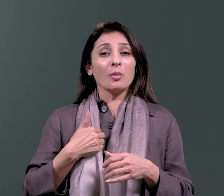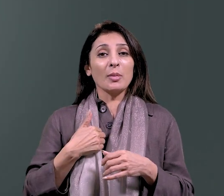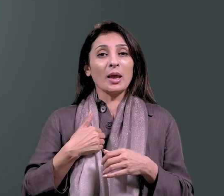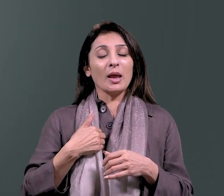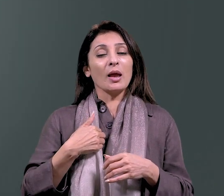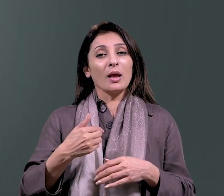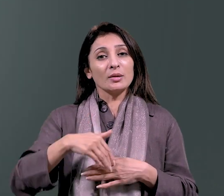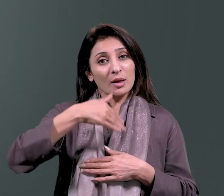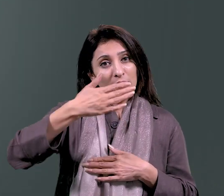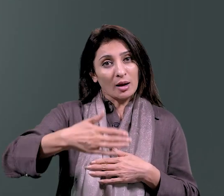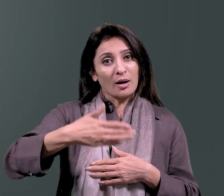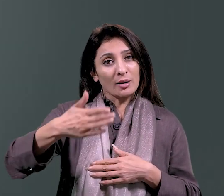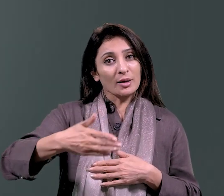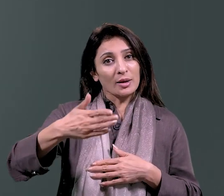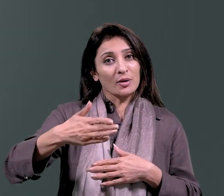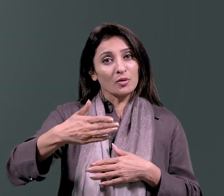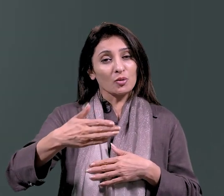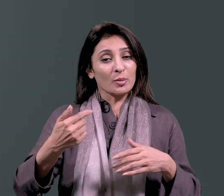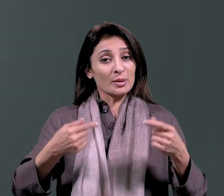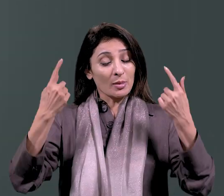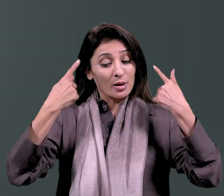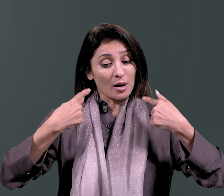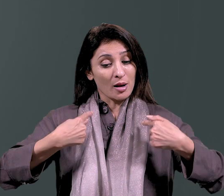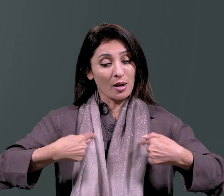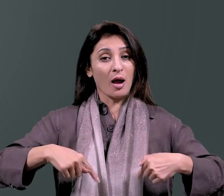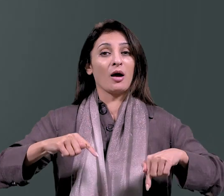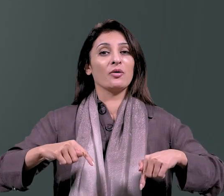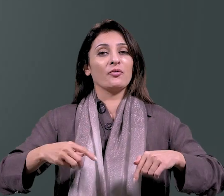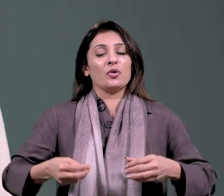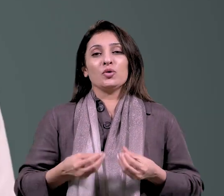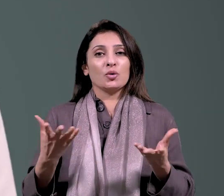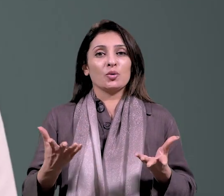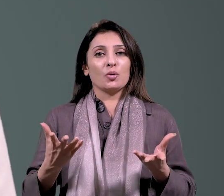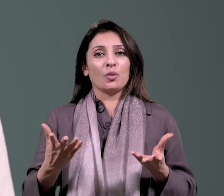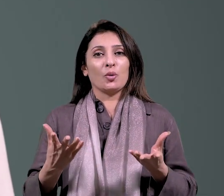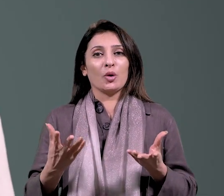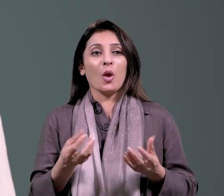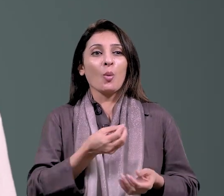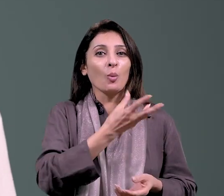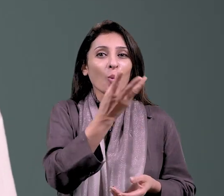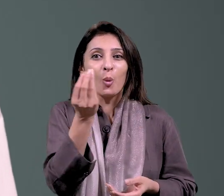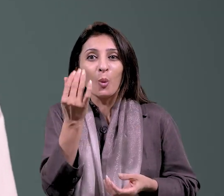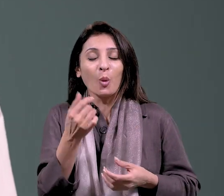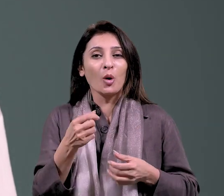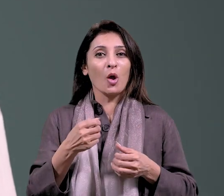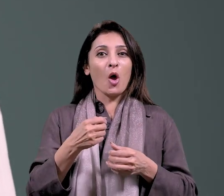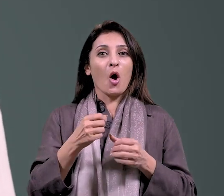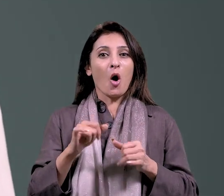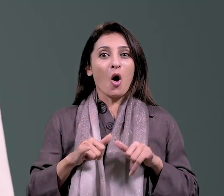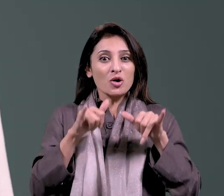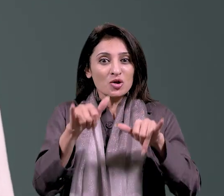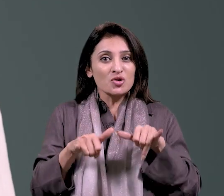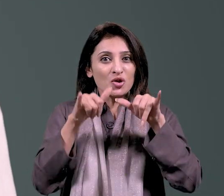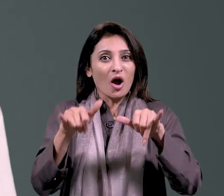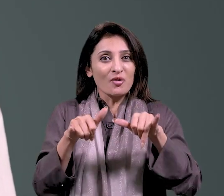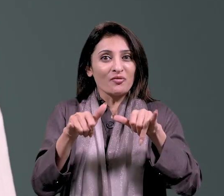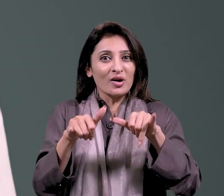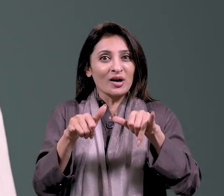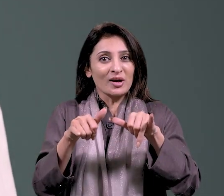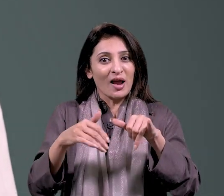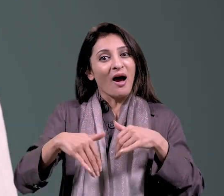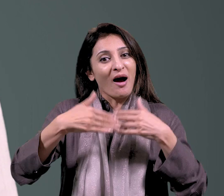soup gave rise to life. With flora and fauna that followed, I was